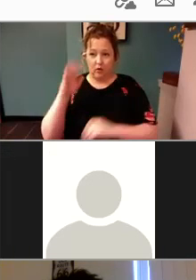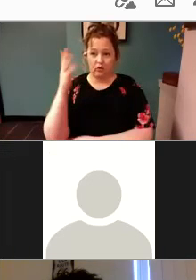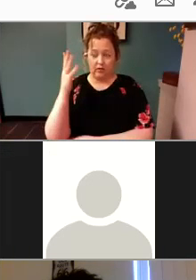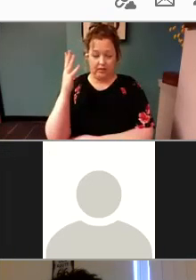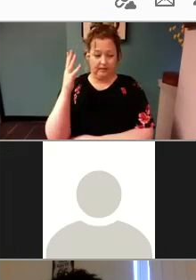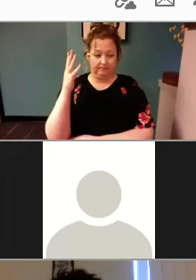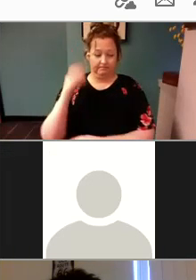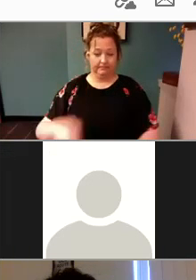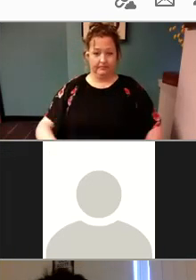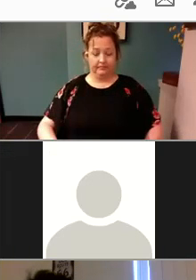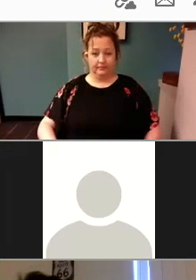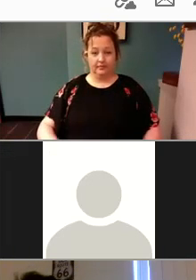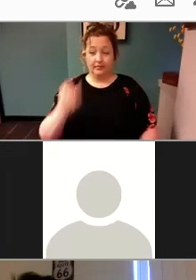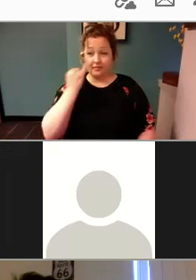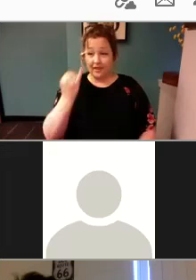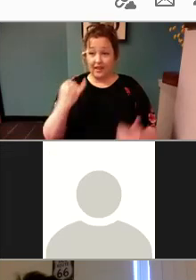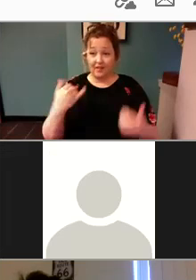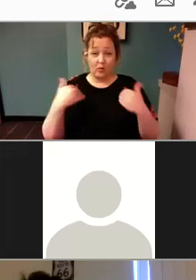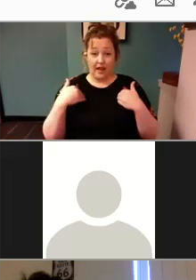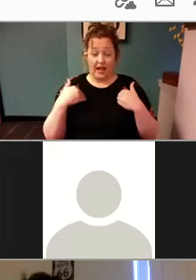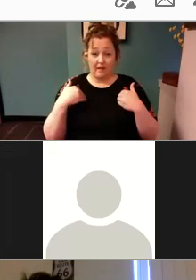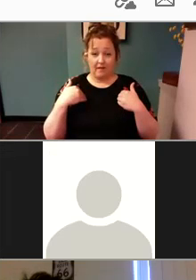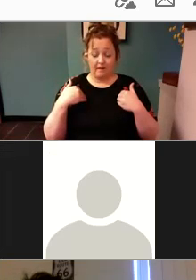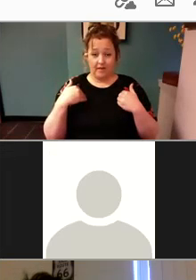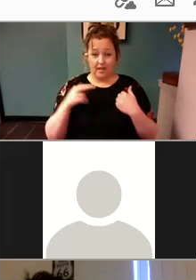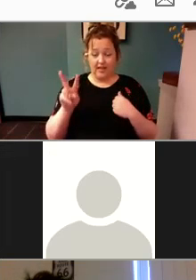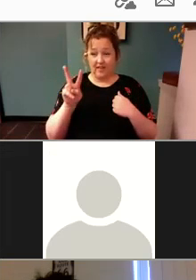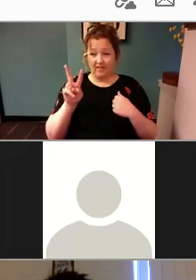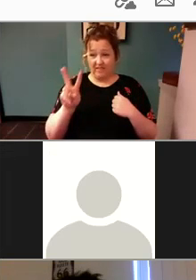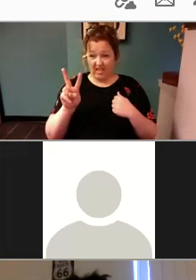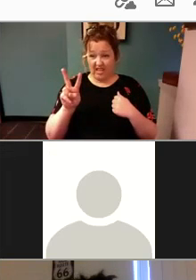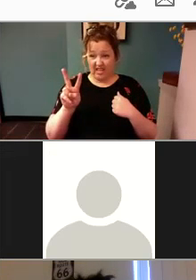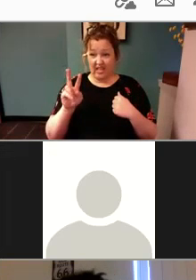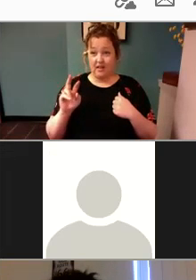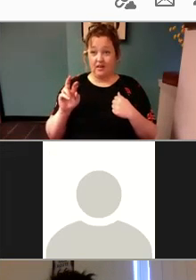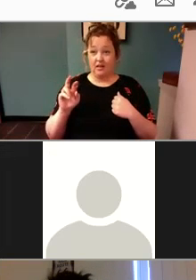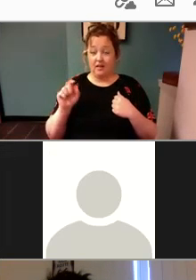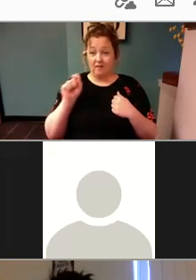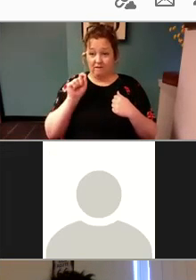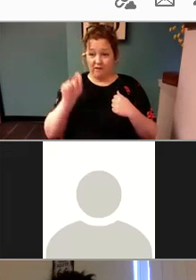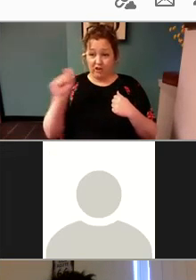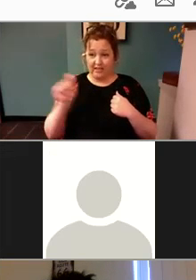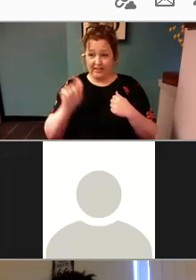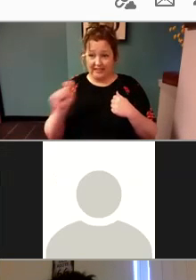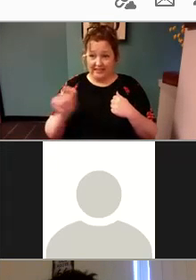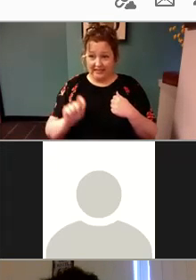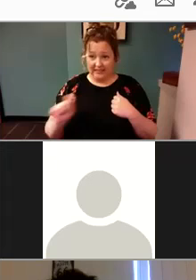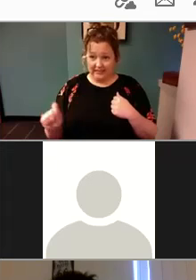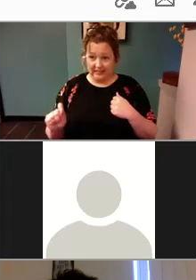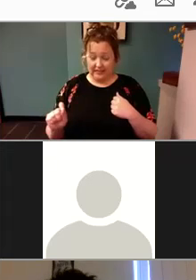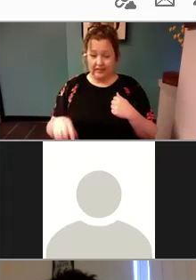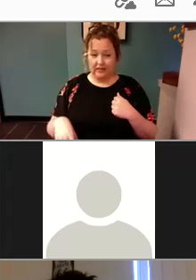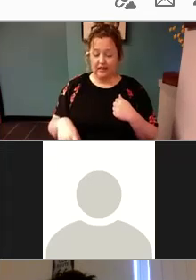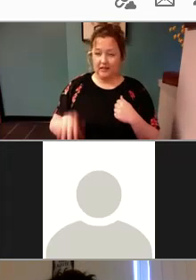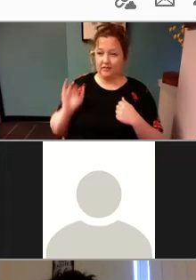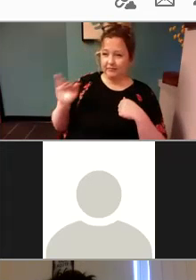if we have V vertices, we can only have V minus 1 edges. Okay, so that's really just saying, okay, you